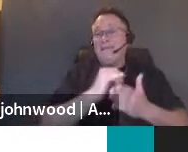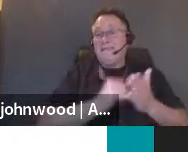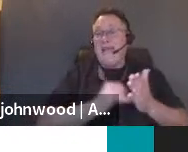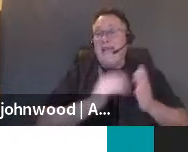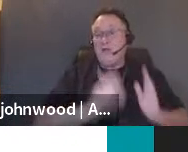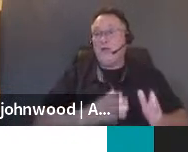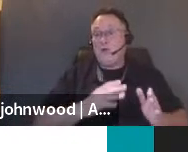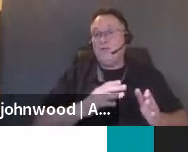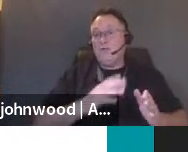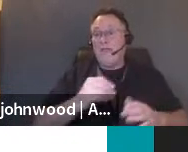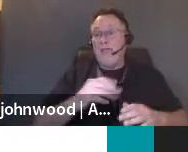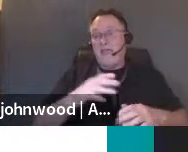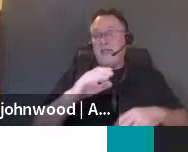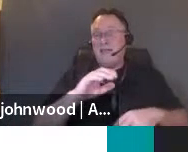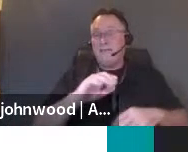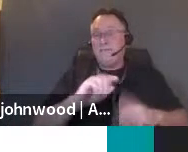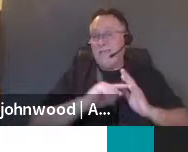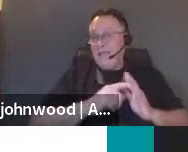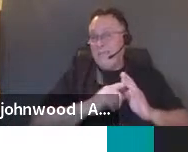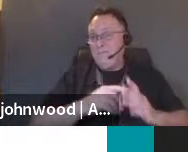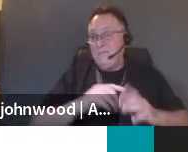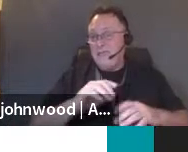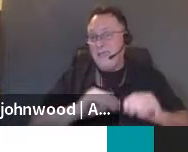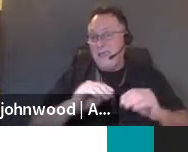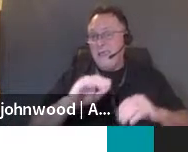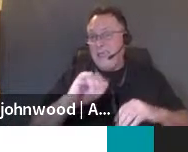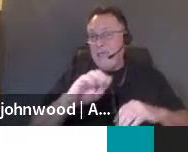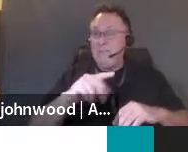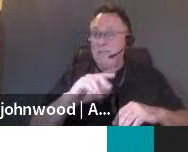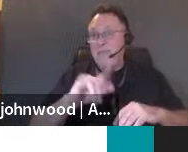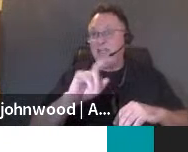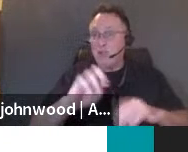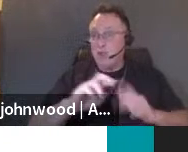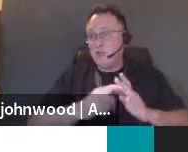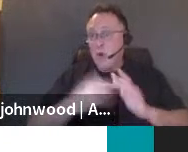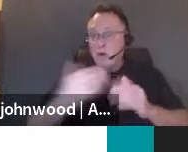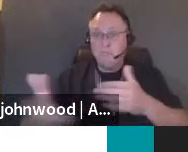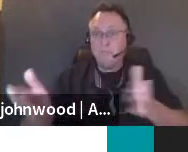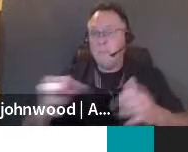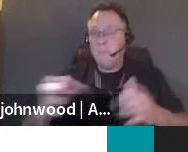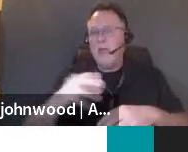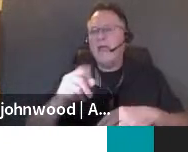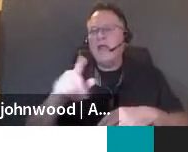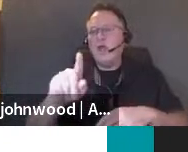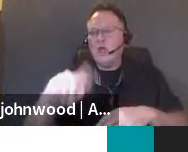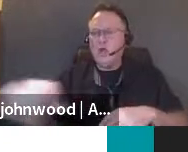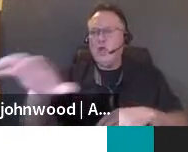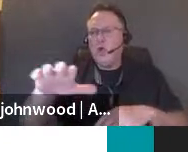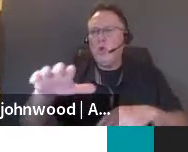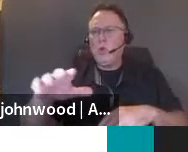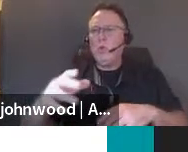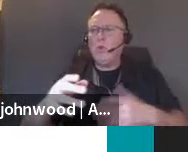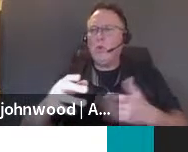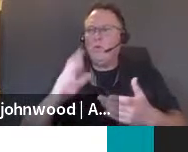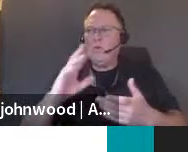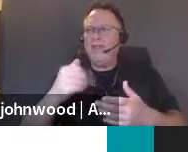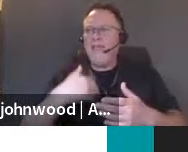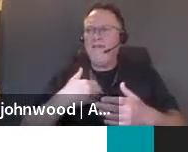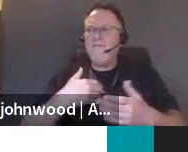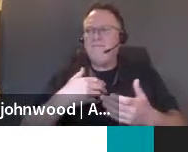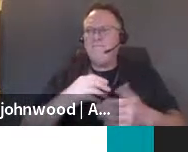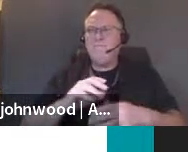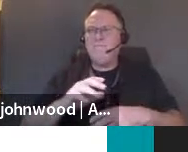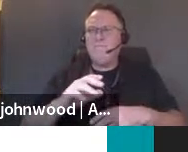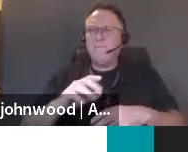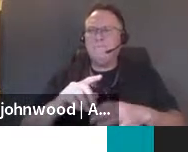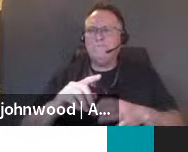and you as community leaders will have the collective, responsibility to course correct, especially with